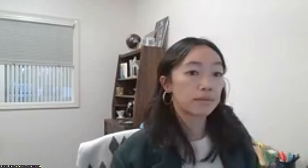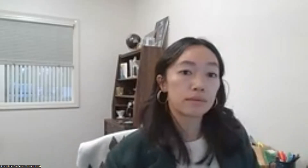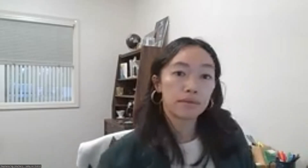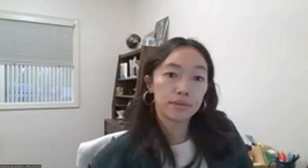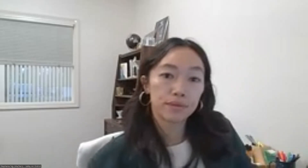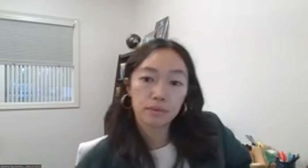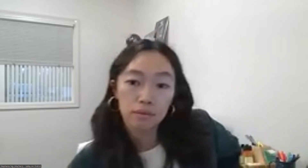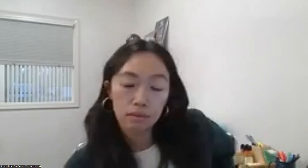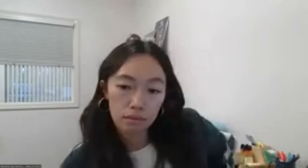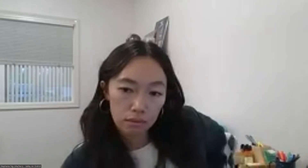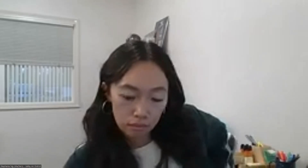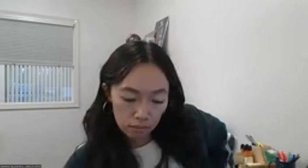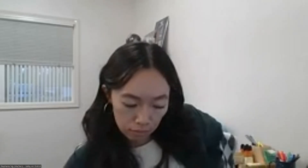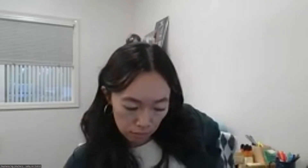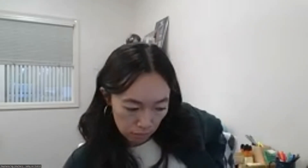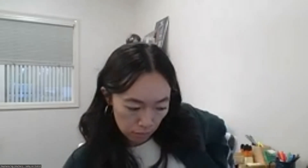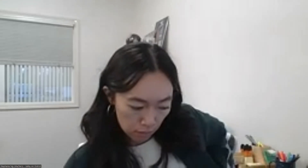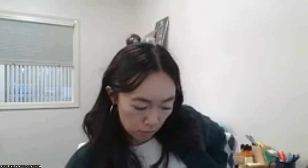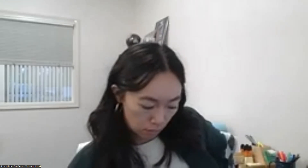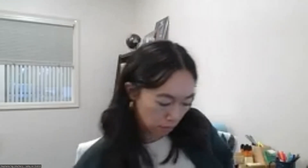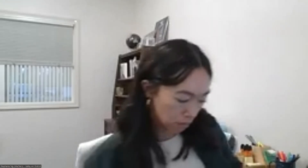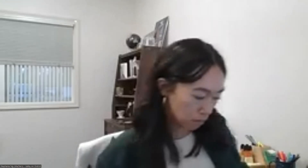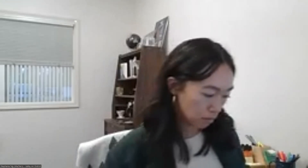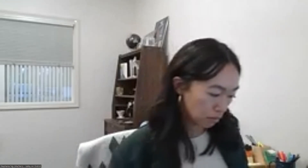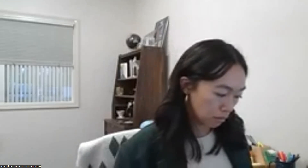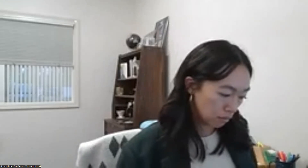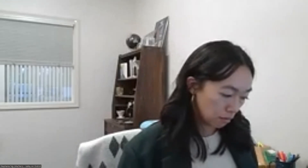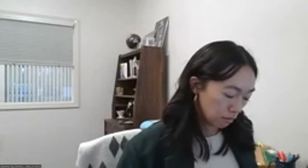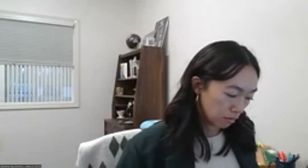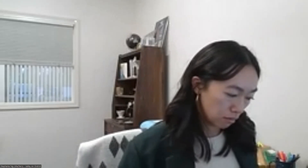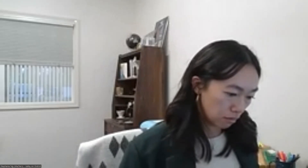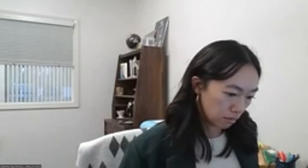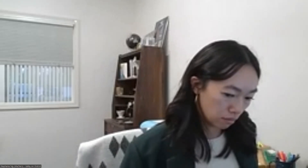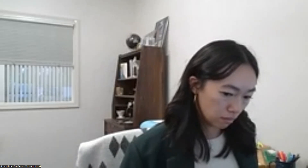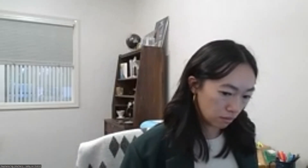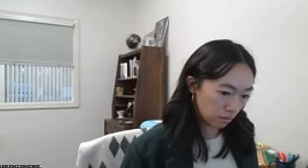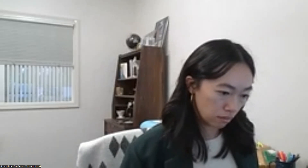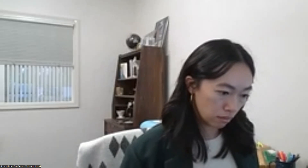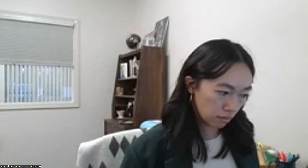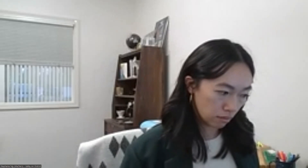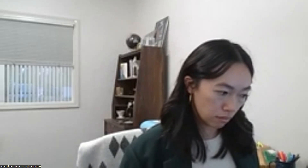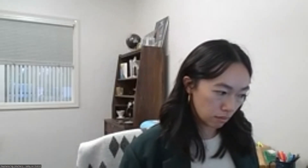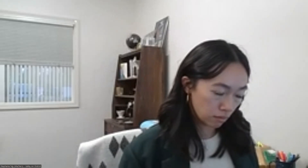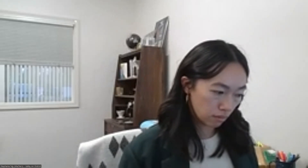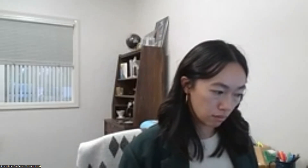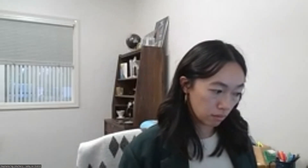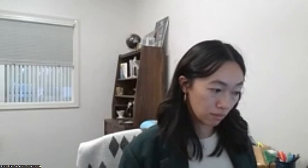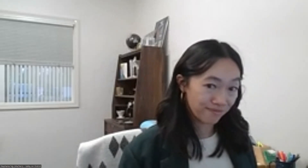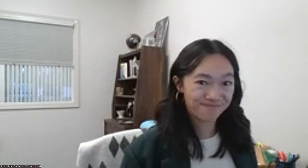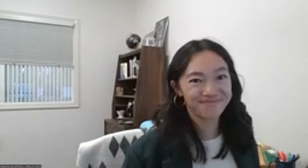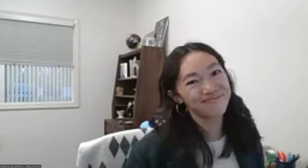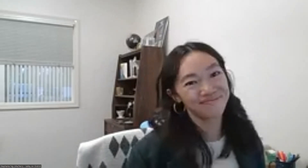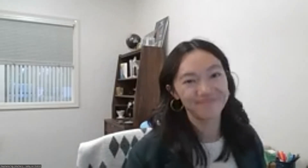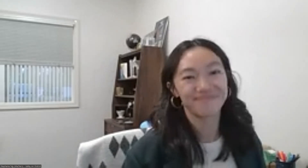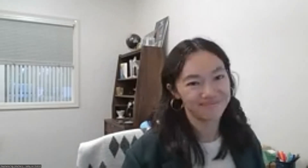till now, can you tell me at the committee, what did we